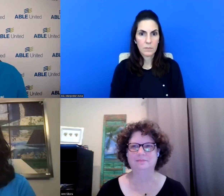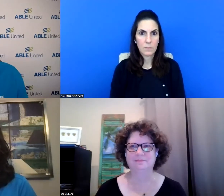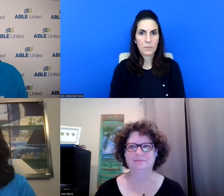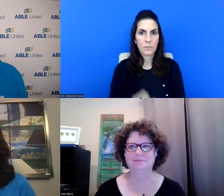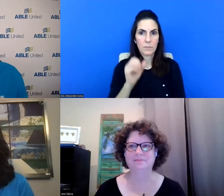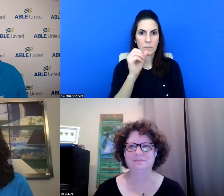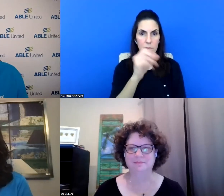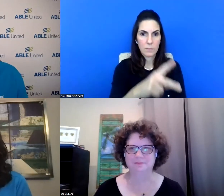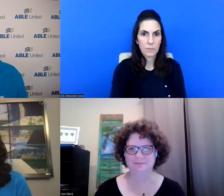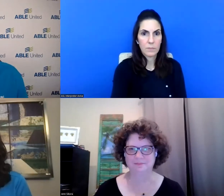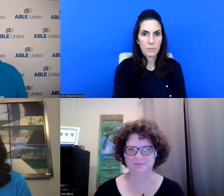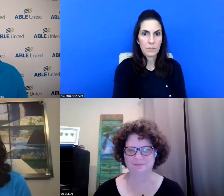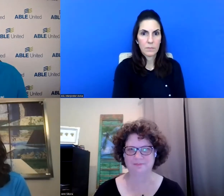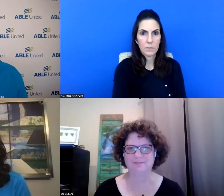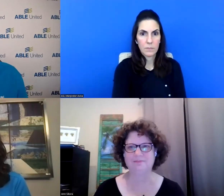Okay.